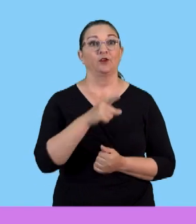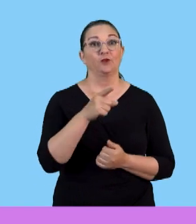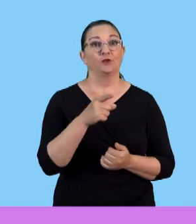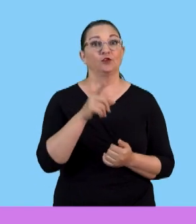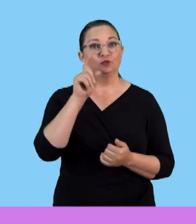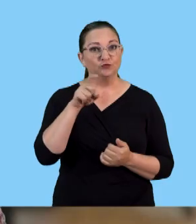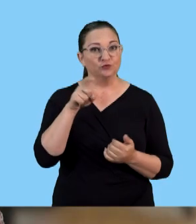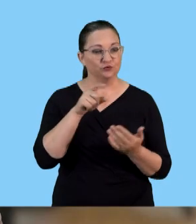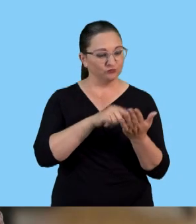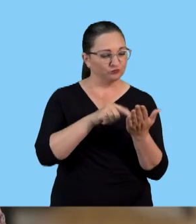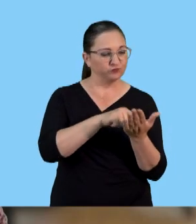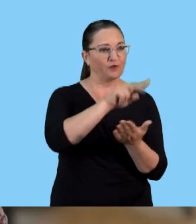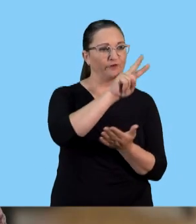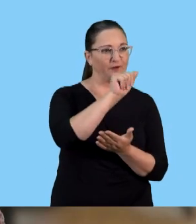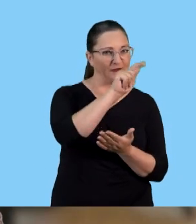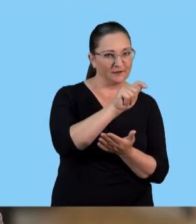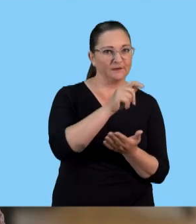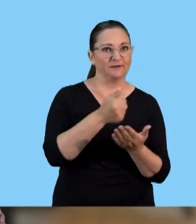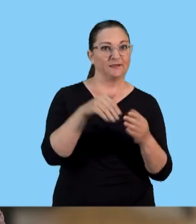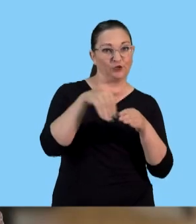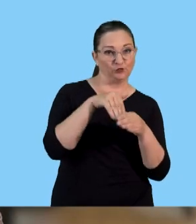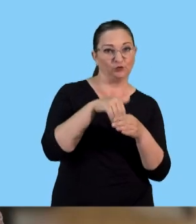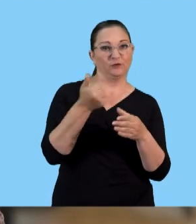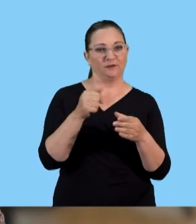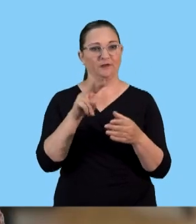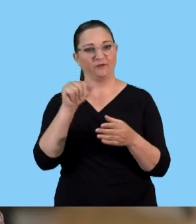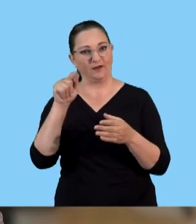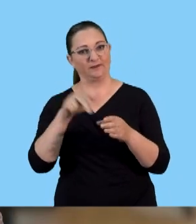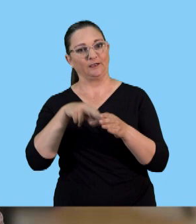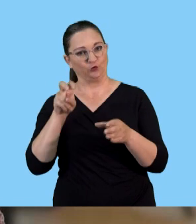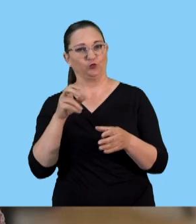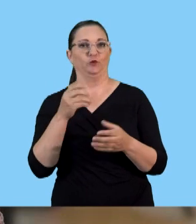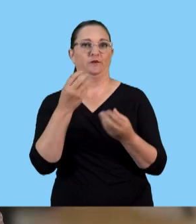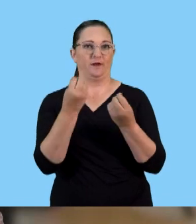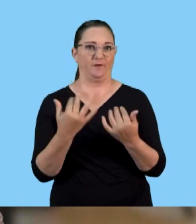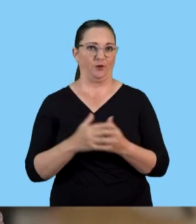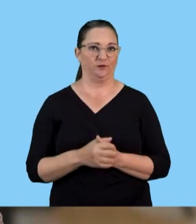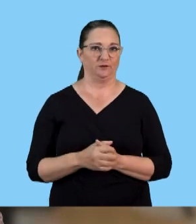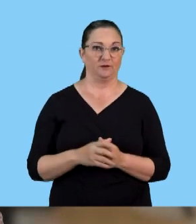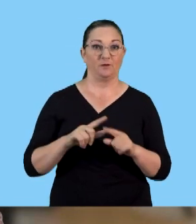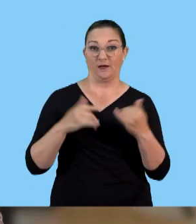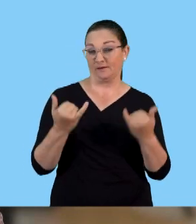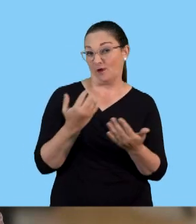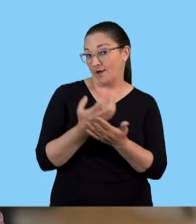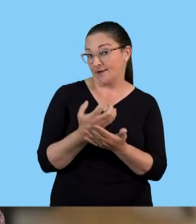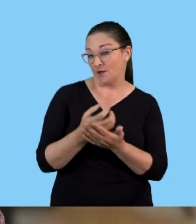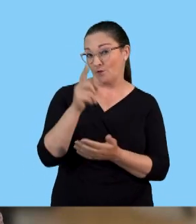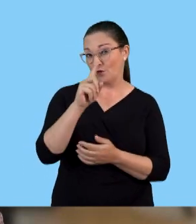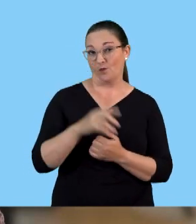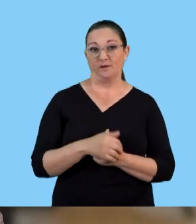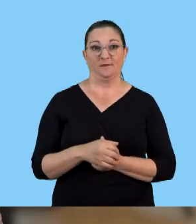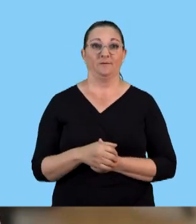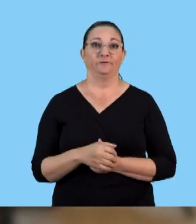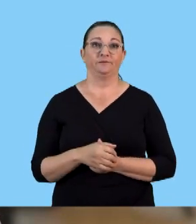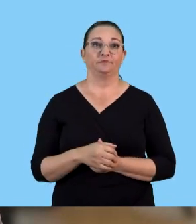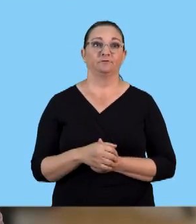be in a position to calculate the VAT amount, the VAT inclusive, as well as the VAT exclusive amount. Now let's look at the example that is